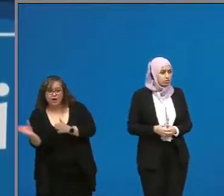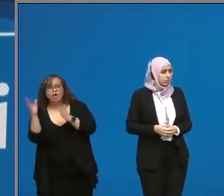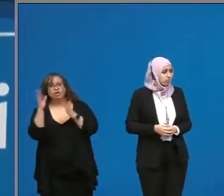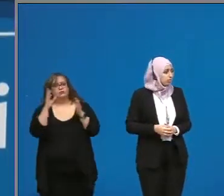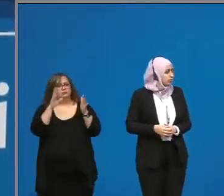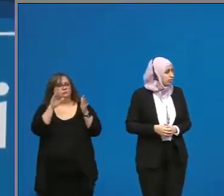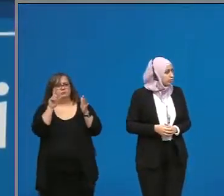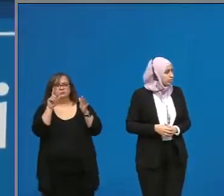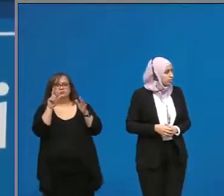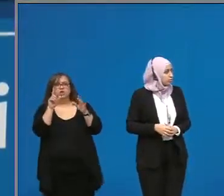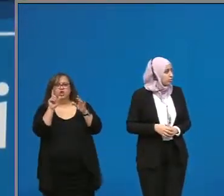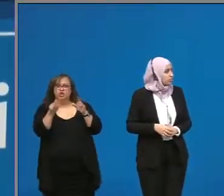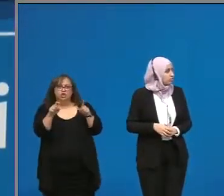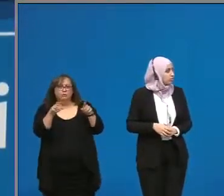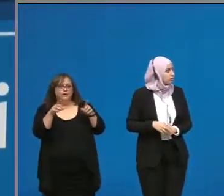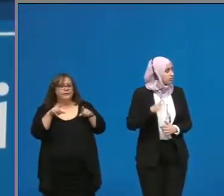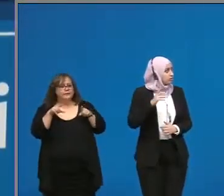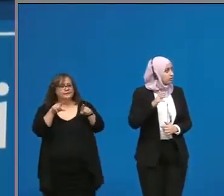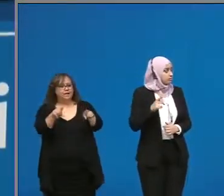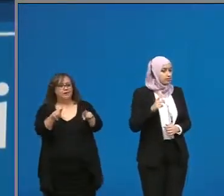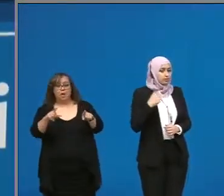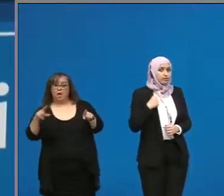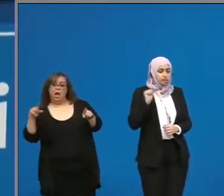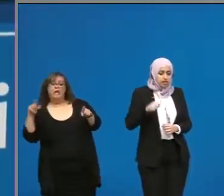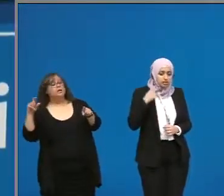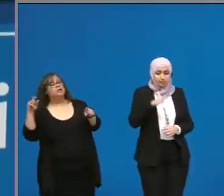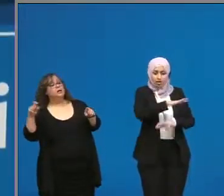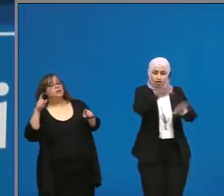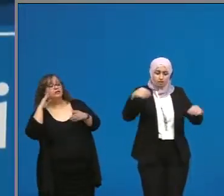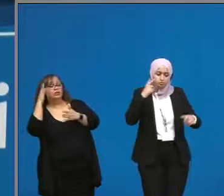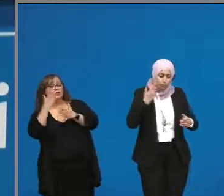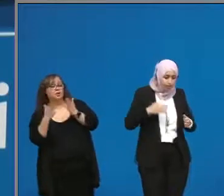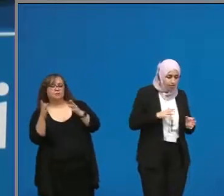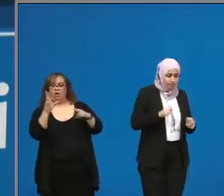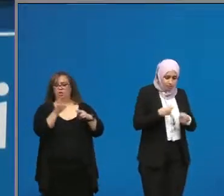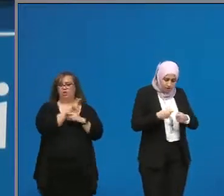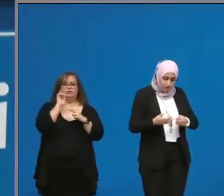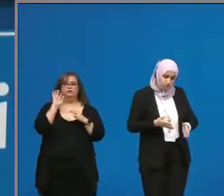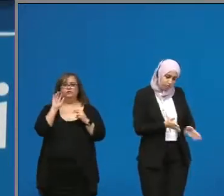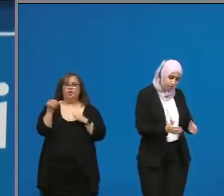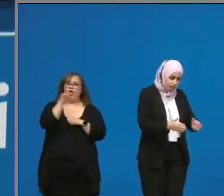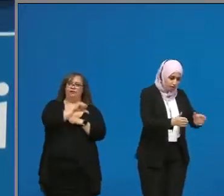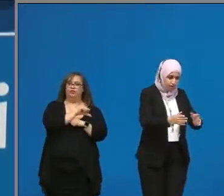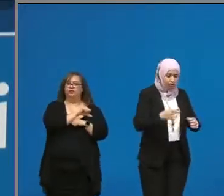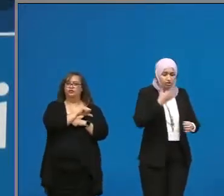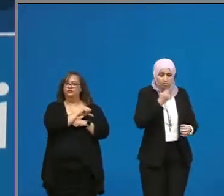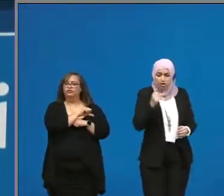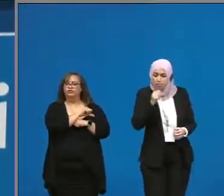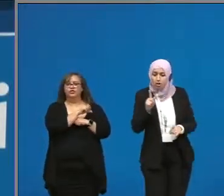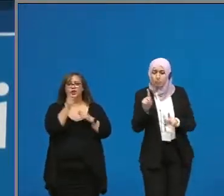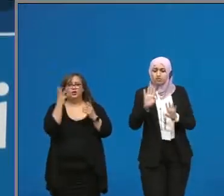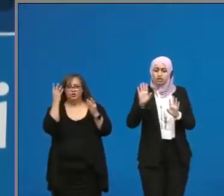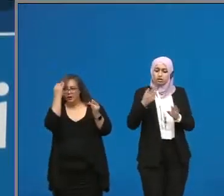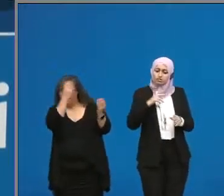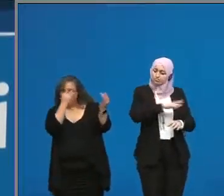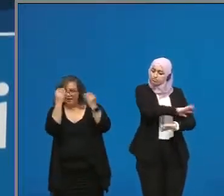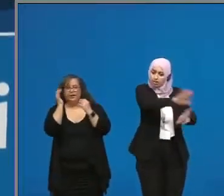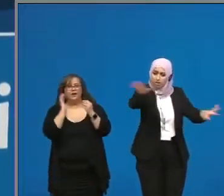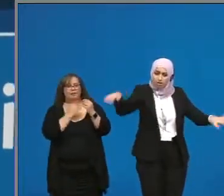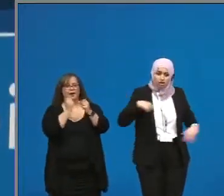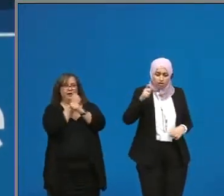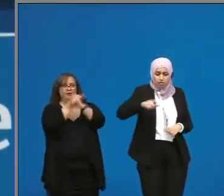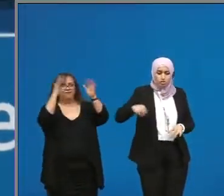view of necessary for some, but useful for all. And let's not forget that as we start to plan through our vision and our mission as we go